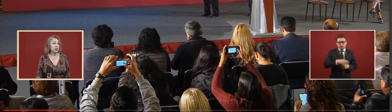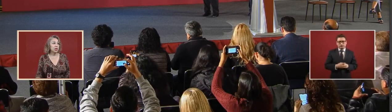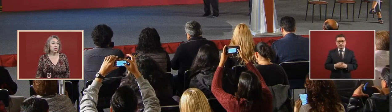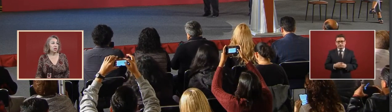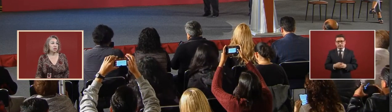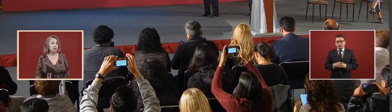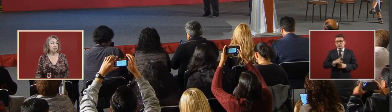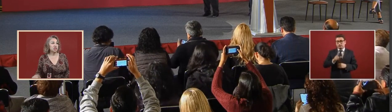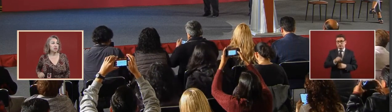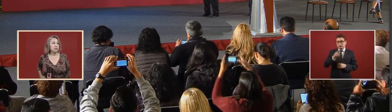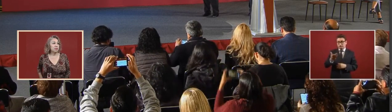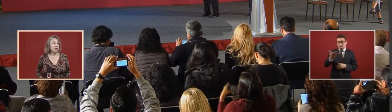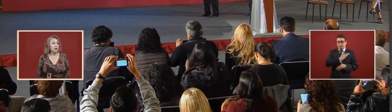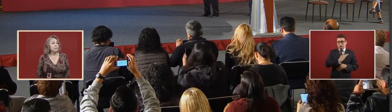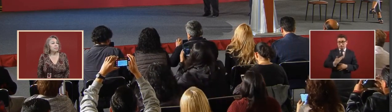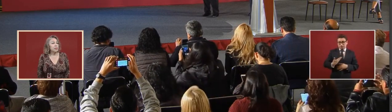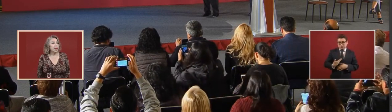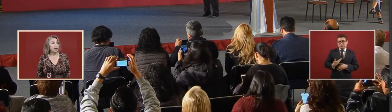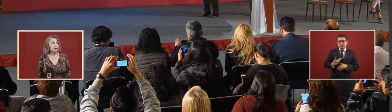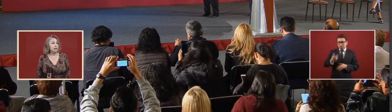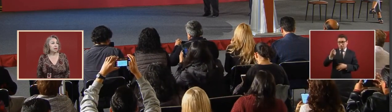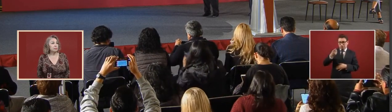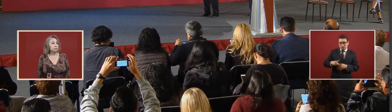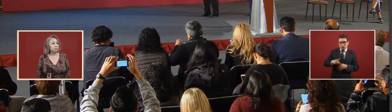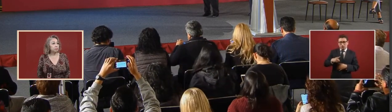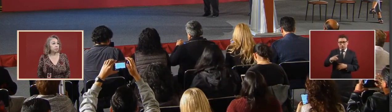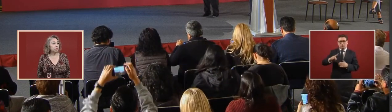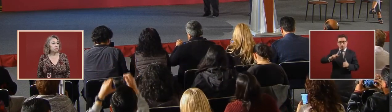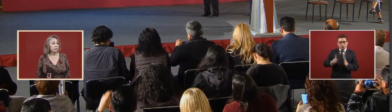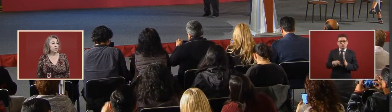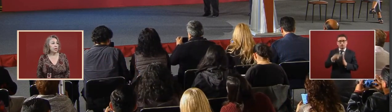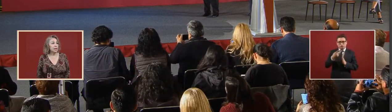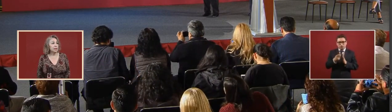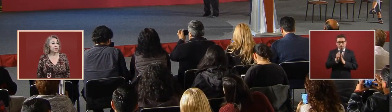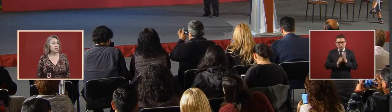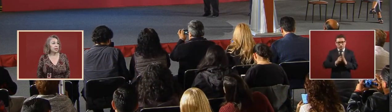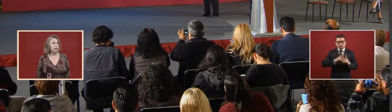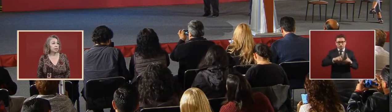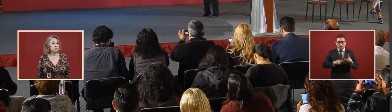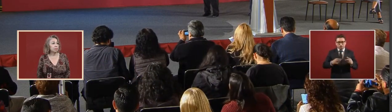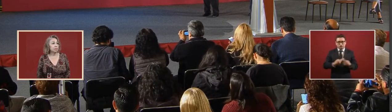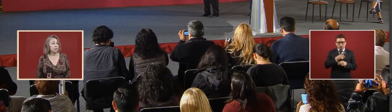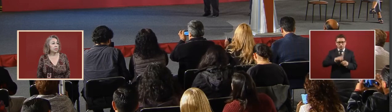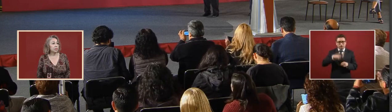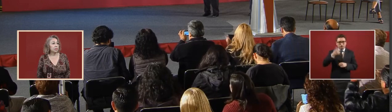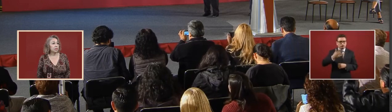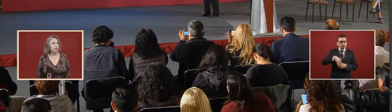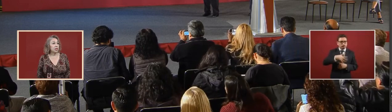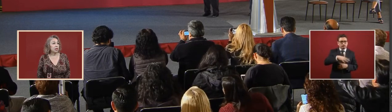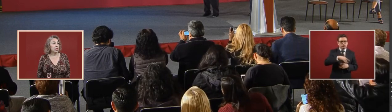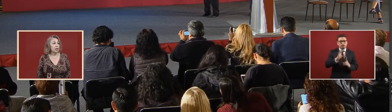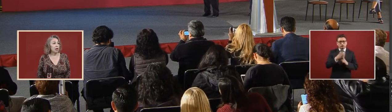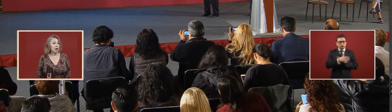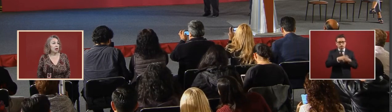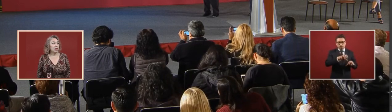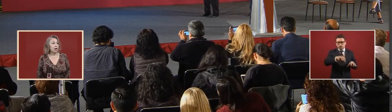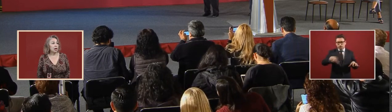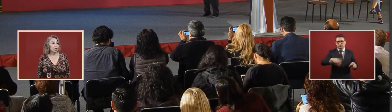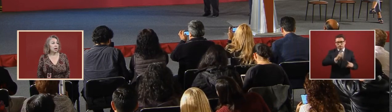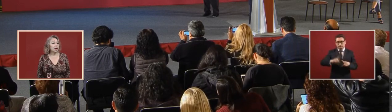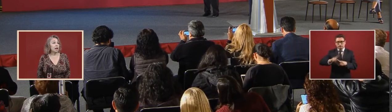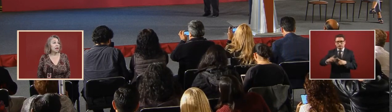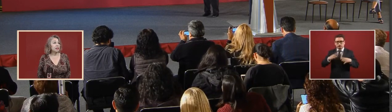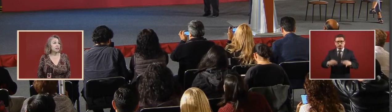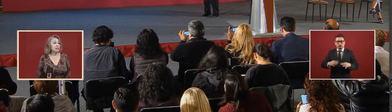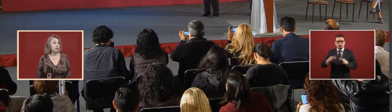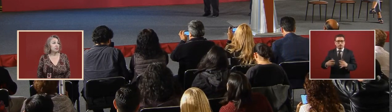to search and and el sistema nacional de búsqueda se ha venido conformando las diferentes comisiones locales de búsqueda y al día